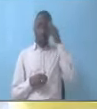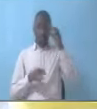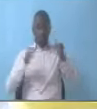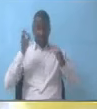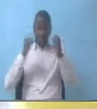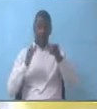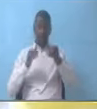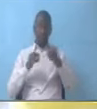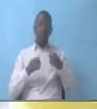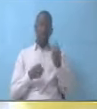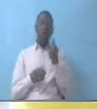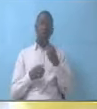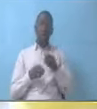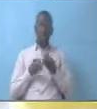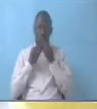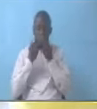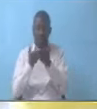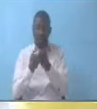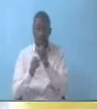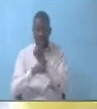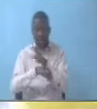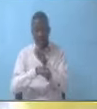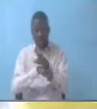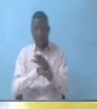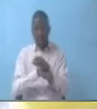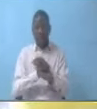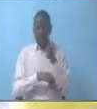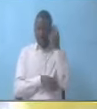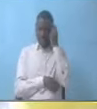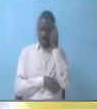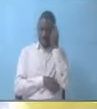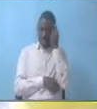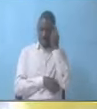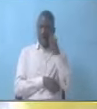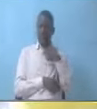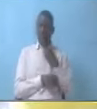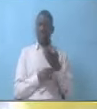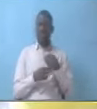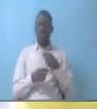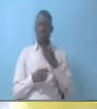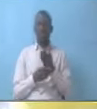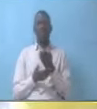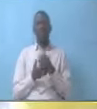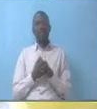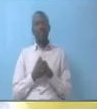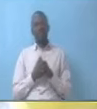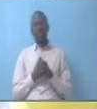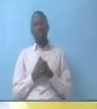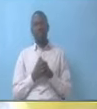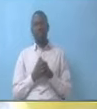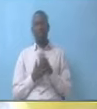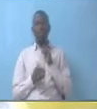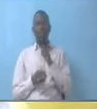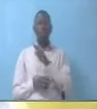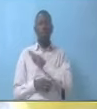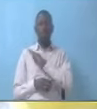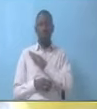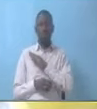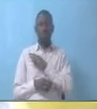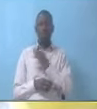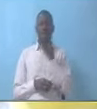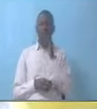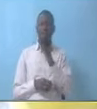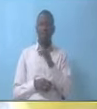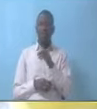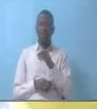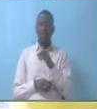was short. Attorney General bi nak jamono bobu dana yedde nak li nga xamni ni fa lañu ajo nak yedde fam. But also where his advice was not